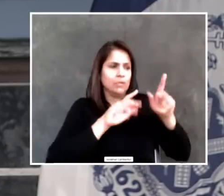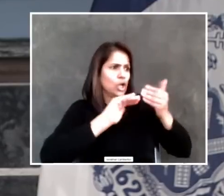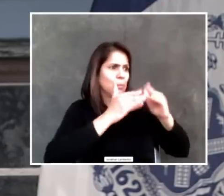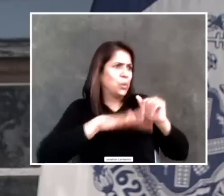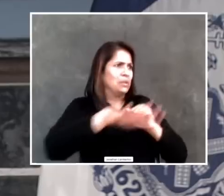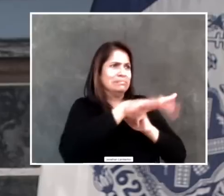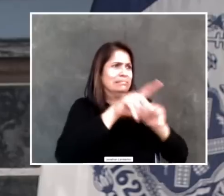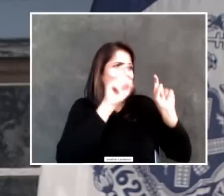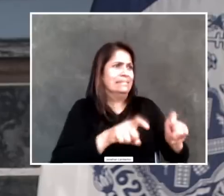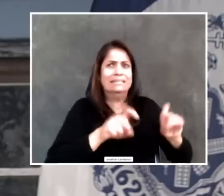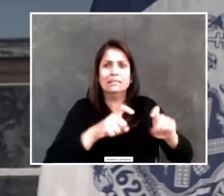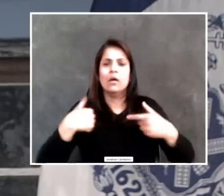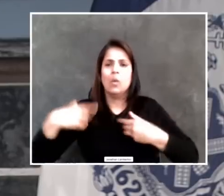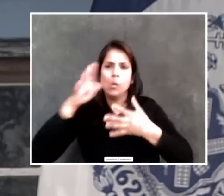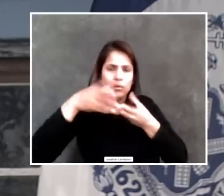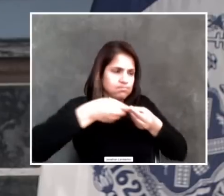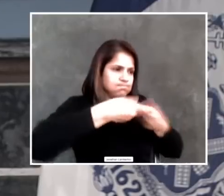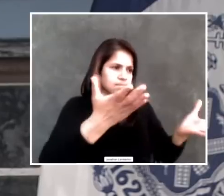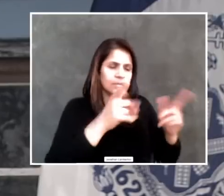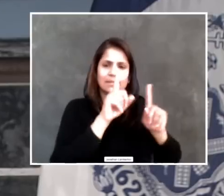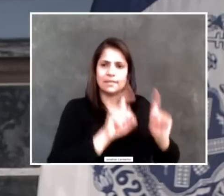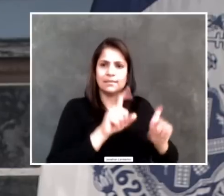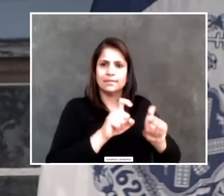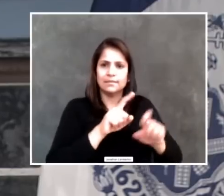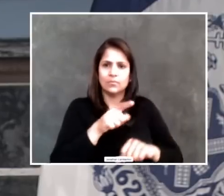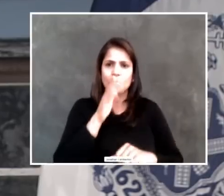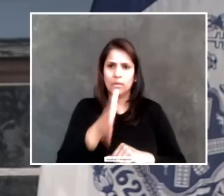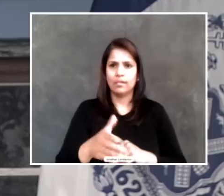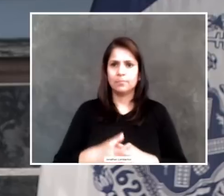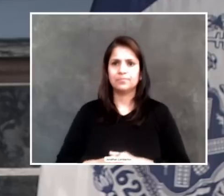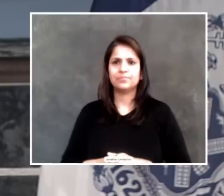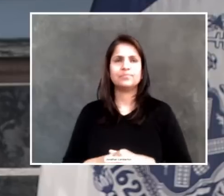a complex part of the equation itself, but it's only one part of the equation.